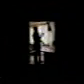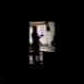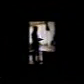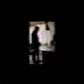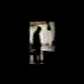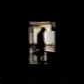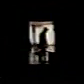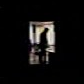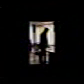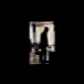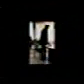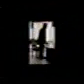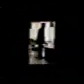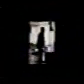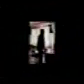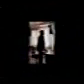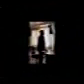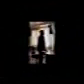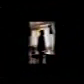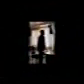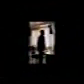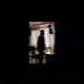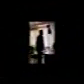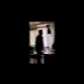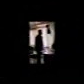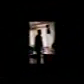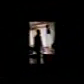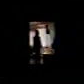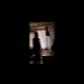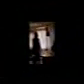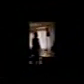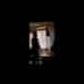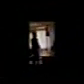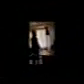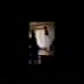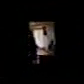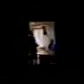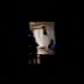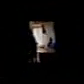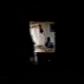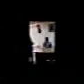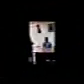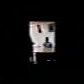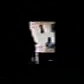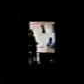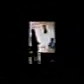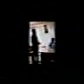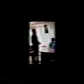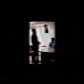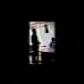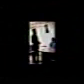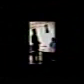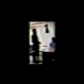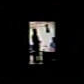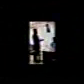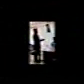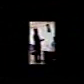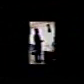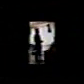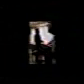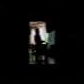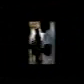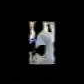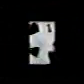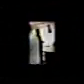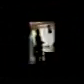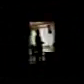The sin is your brain. I bring it to the ground. We cast down imaginations and every high sin that exalted